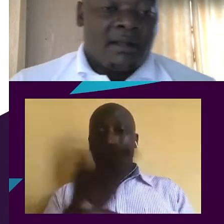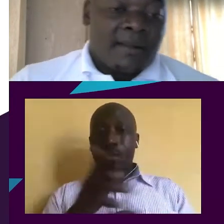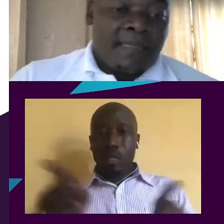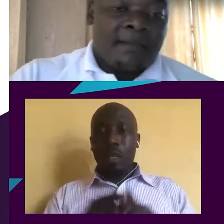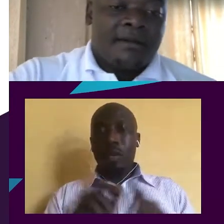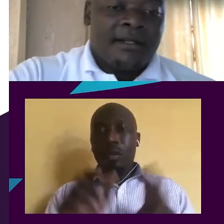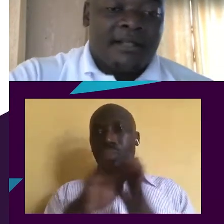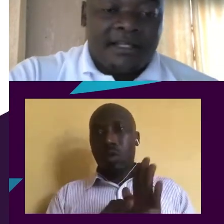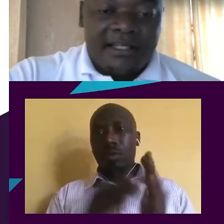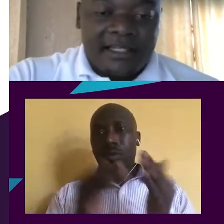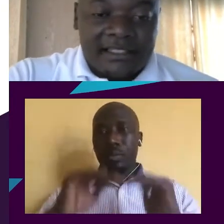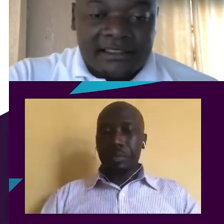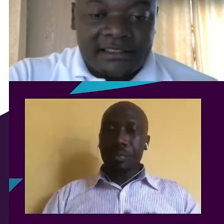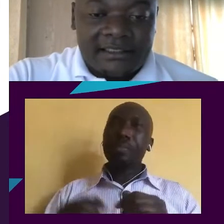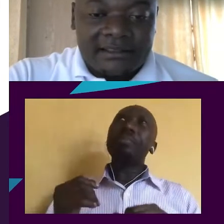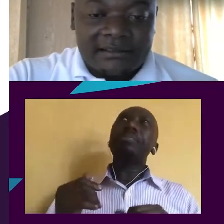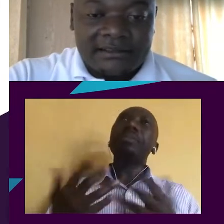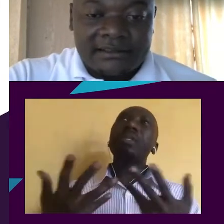Then,